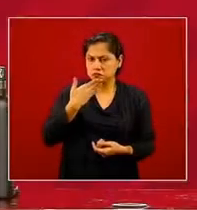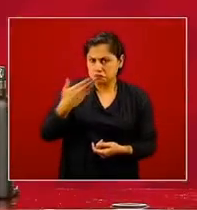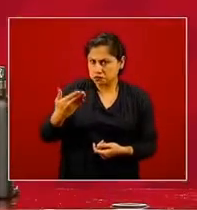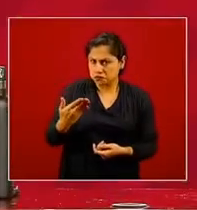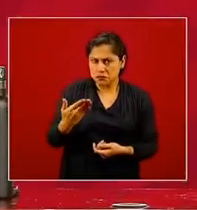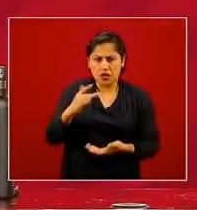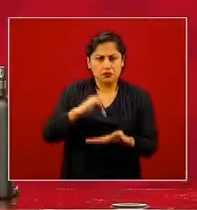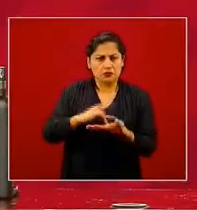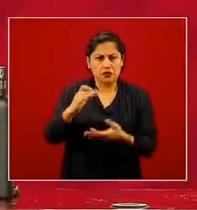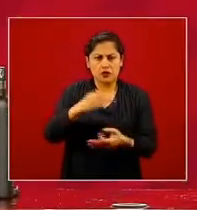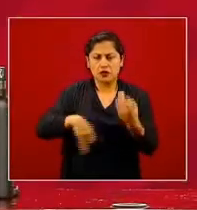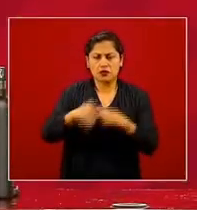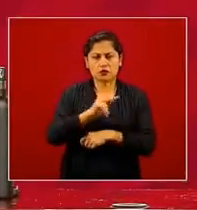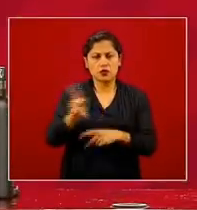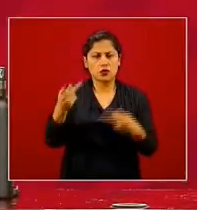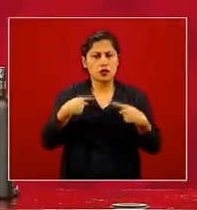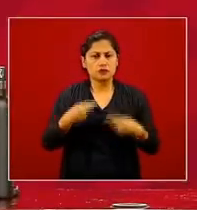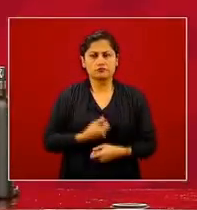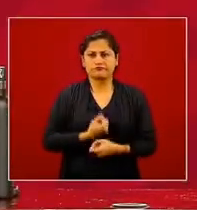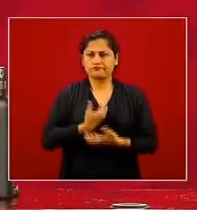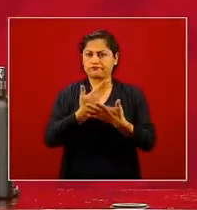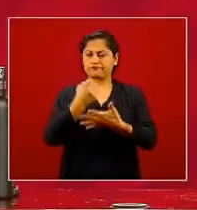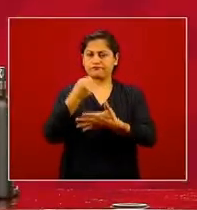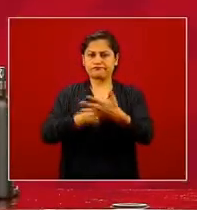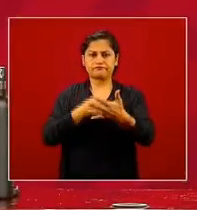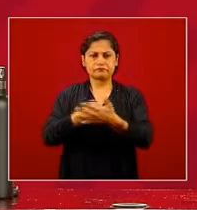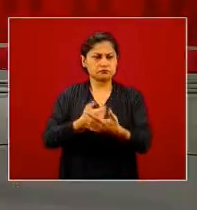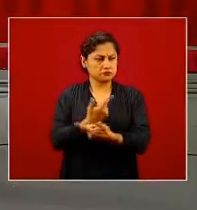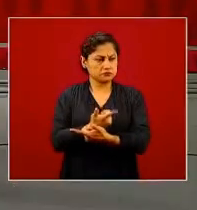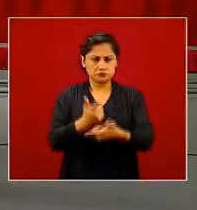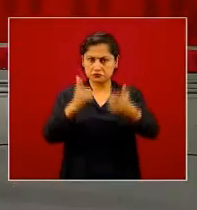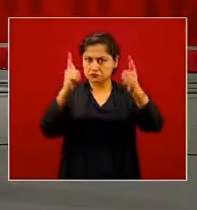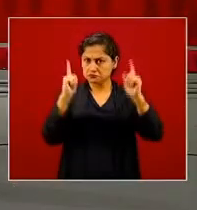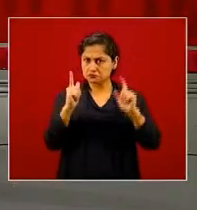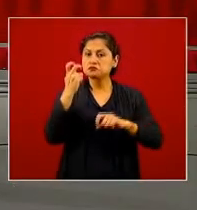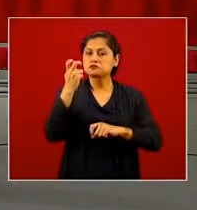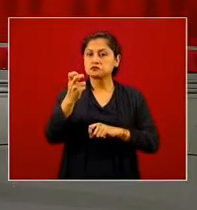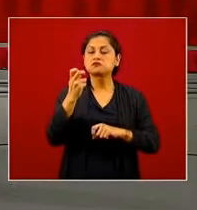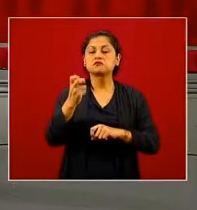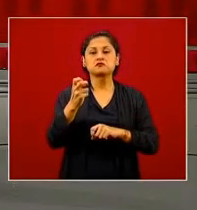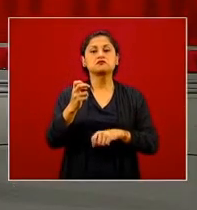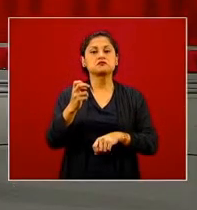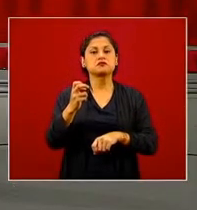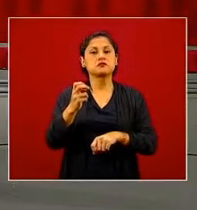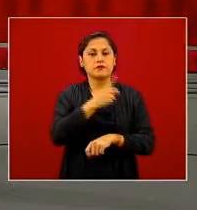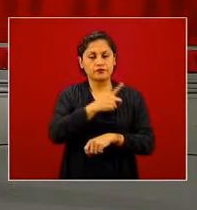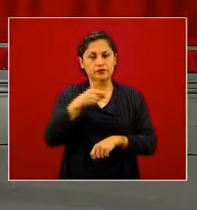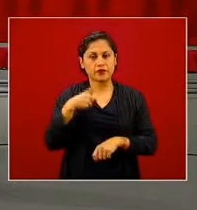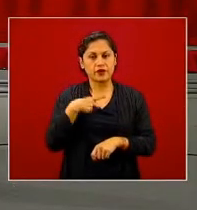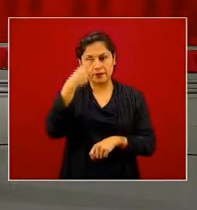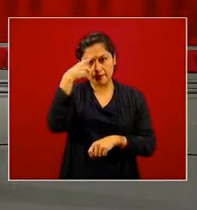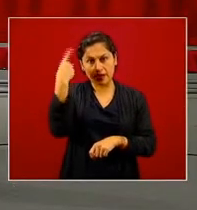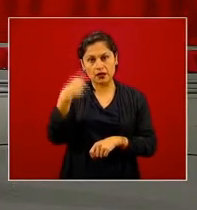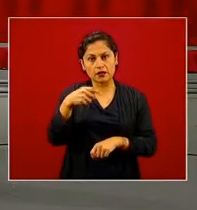and this is something that we like, the fact that people express their